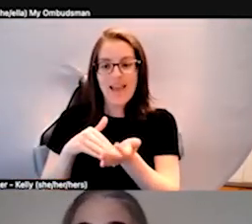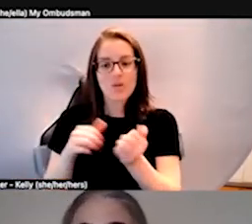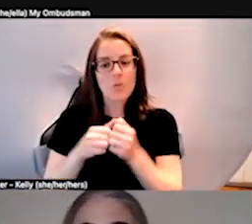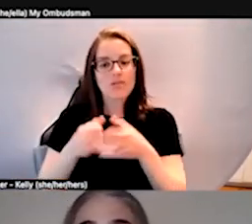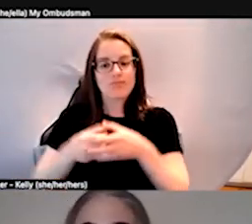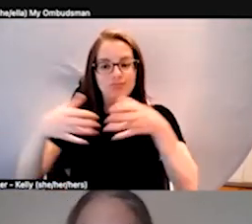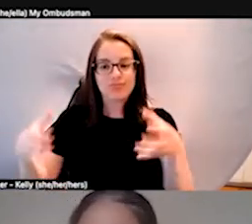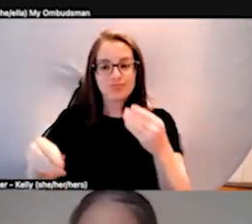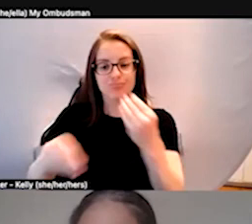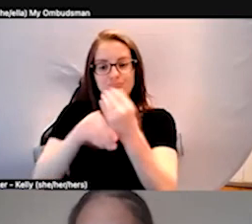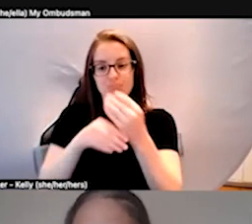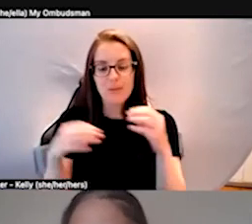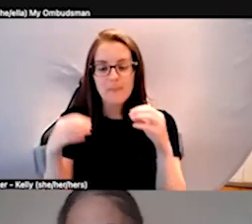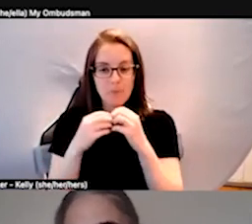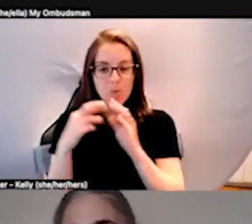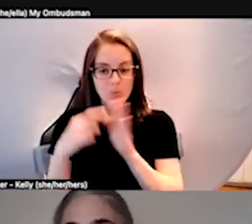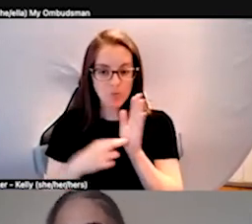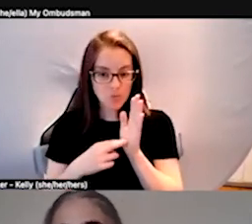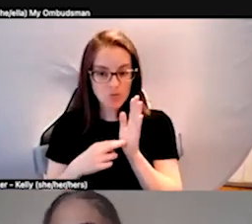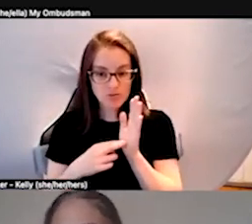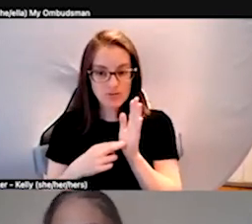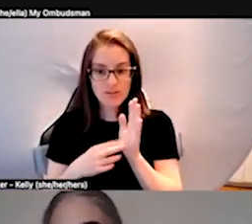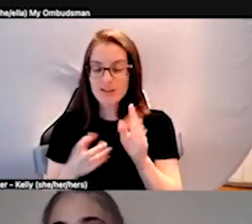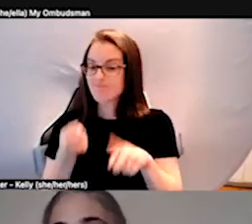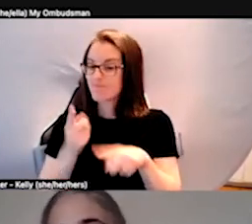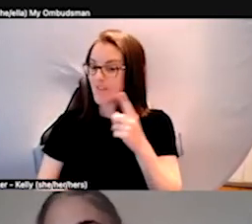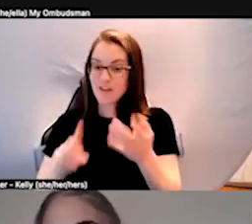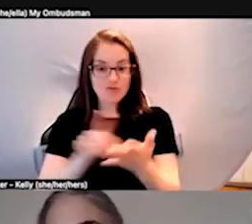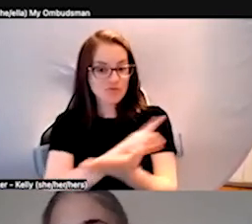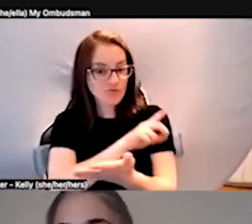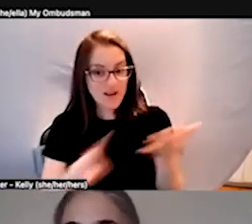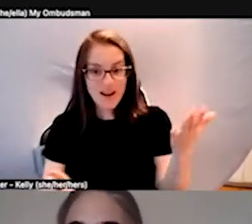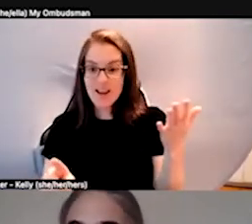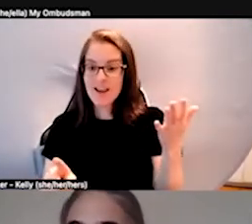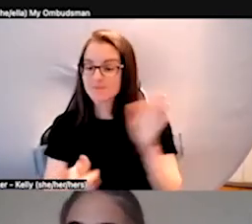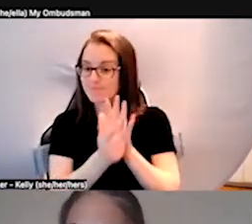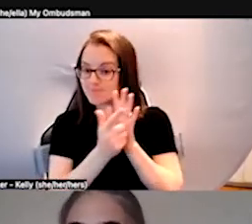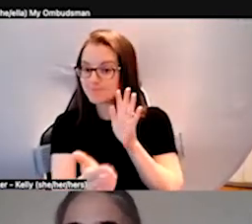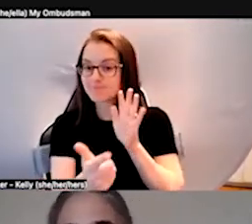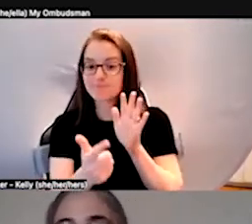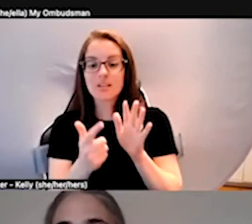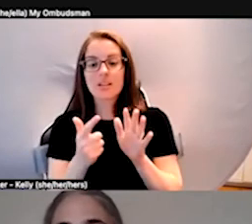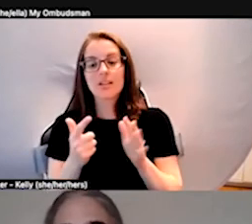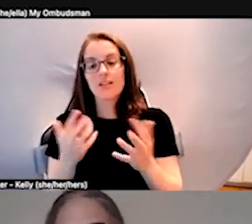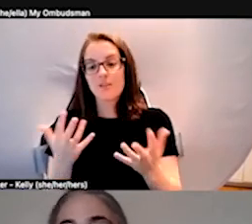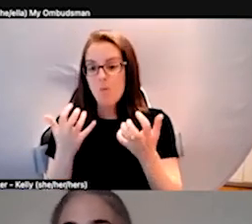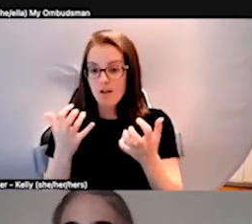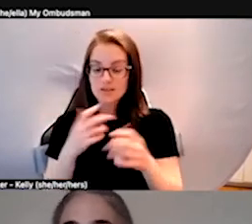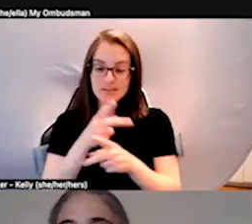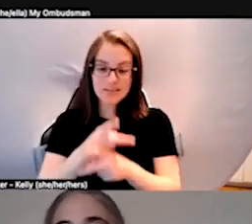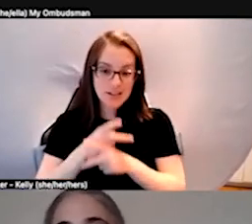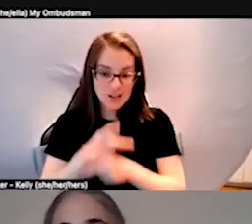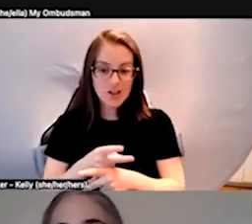essentially broadens the general guidance that you can't discriminate against people on the basis of needing gender affirming care. And it talks a little bit